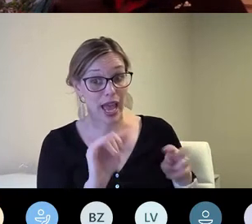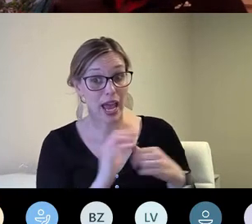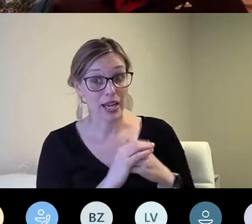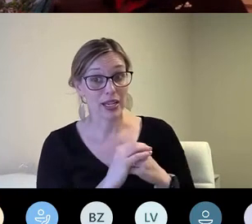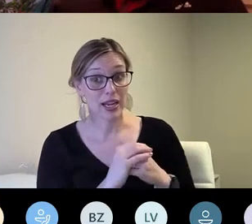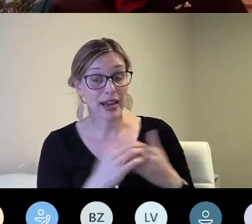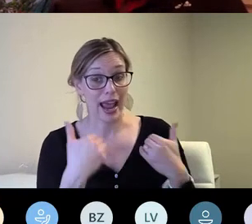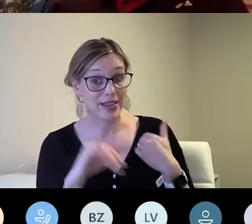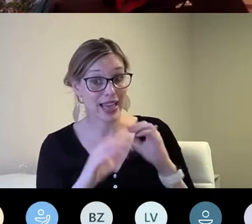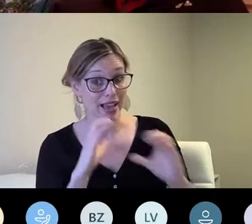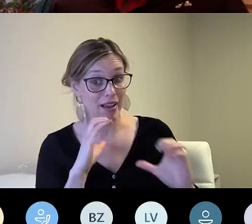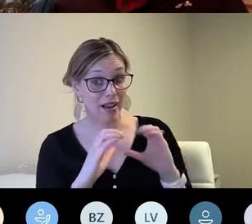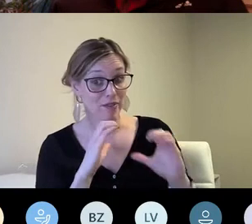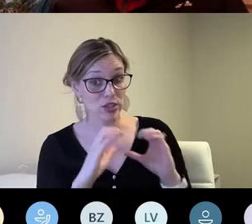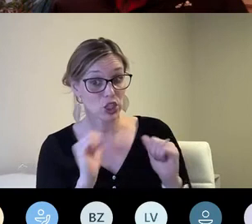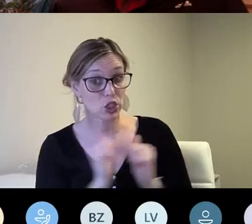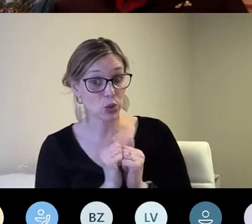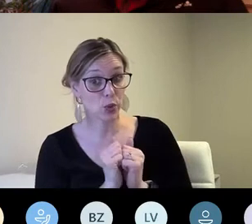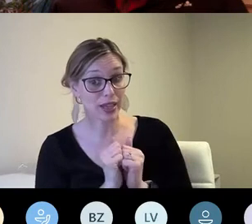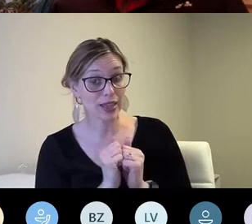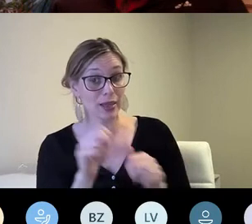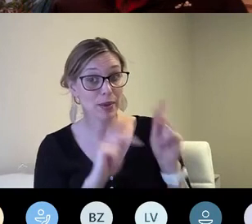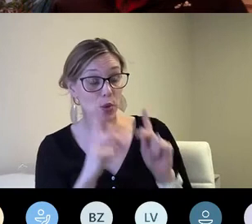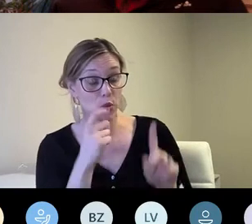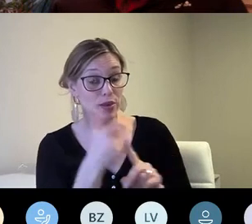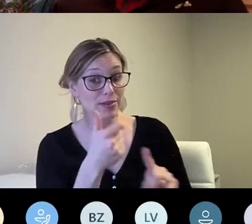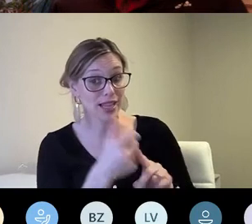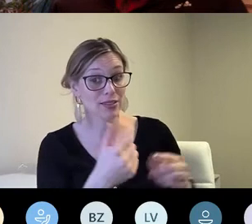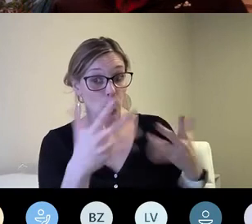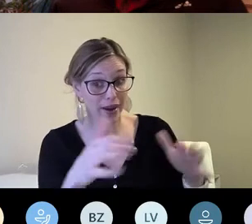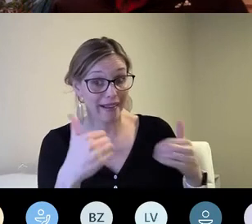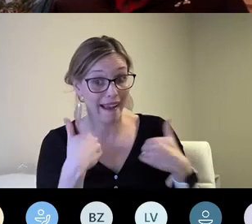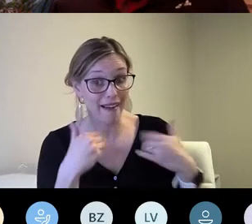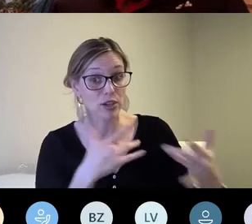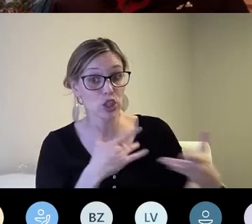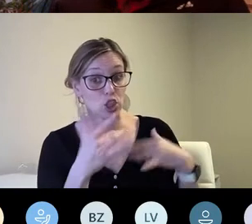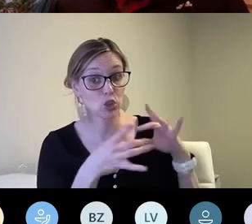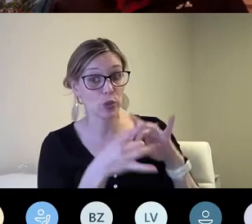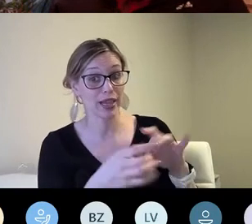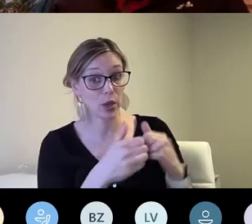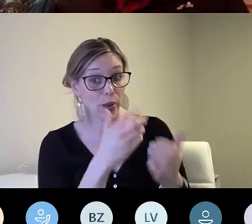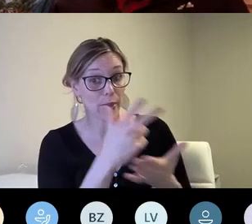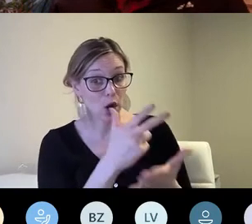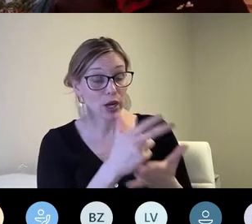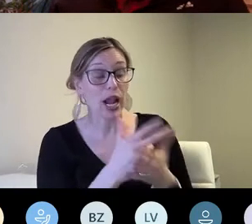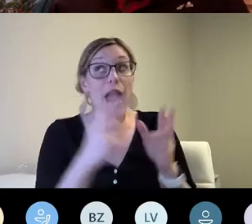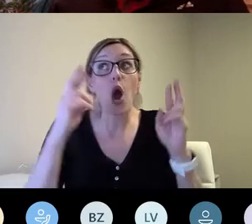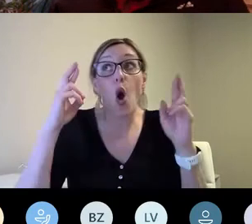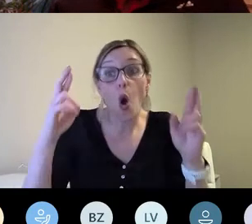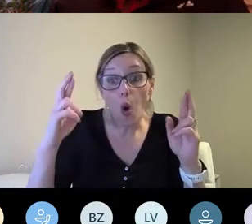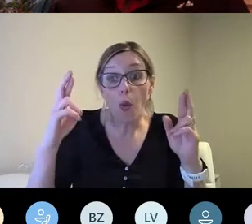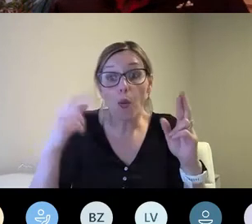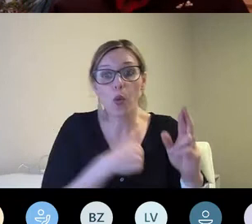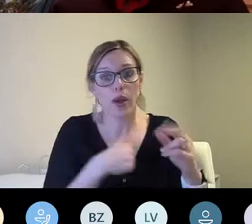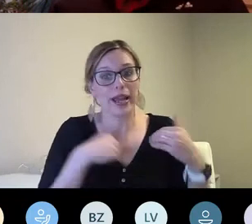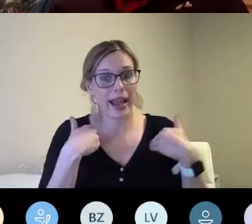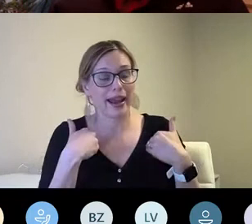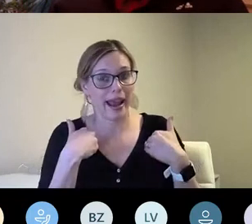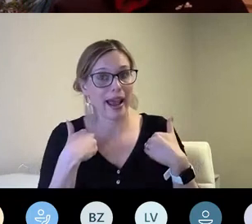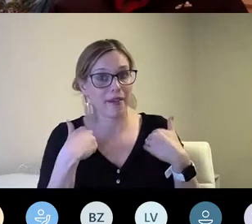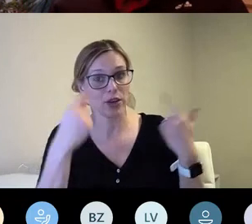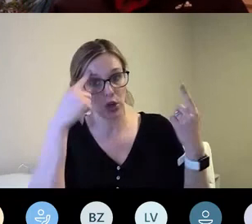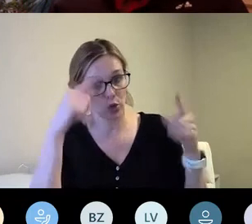having those conversations with the people that have concerns about parking, I hope we can eventually come to some agreement to move